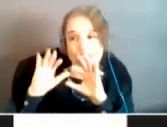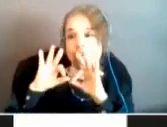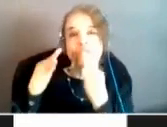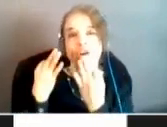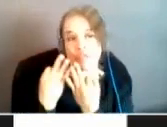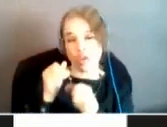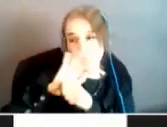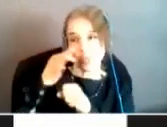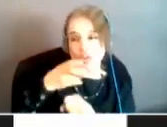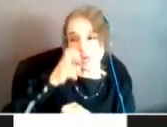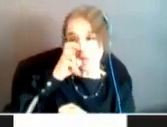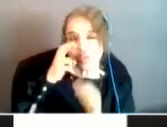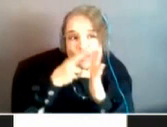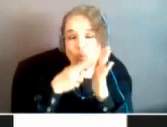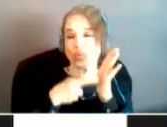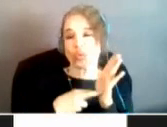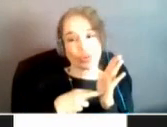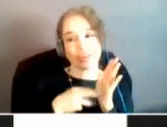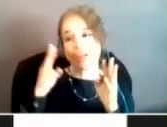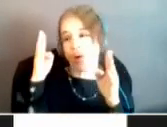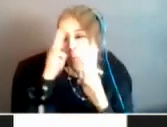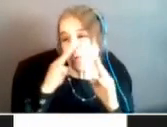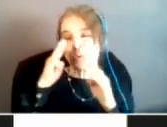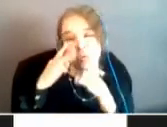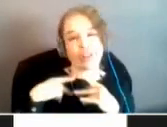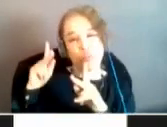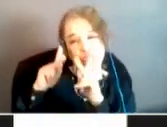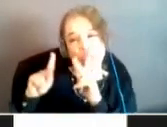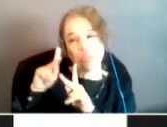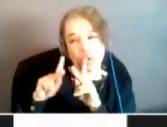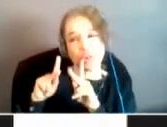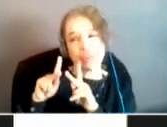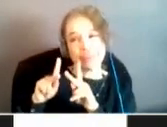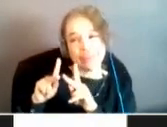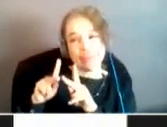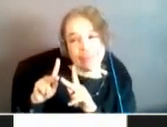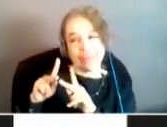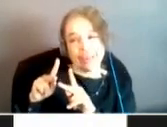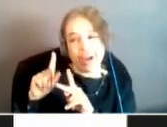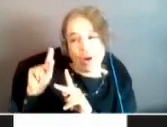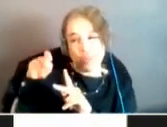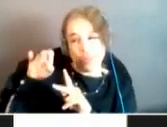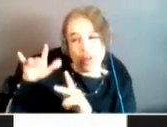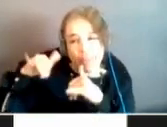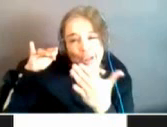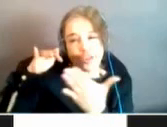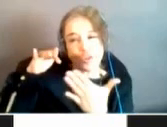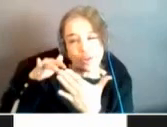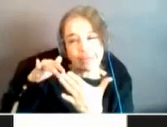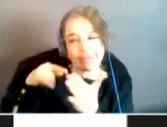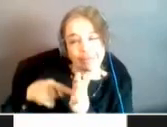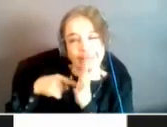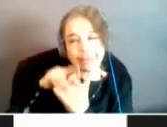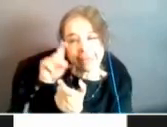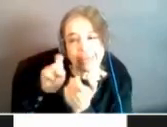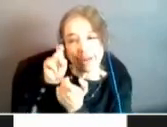because of COVID restrictions. And I worry about that population of people because there are studies that indicate